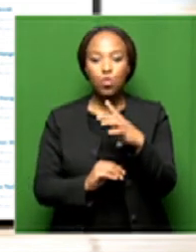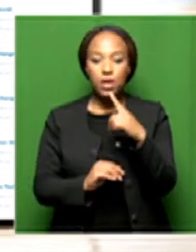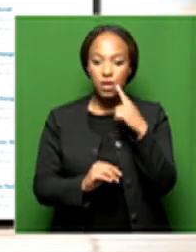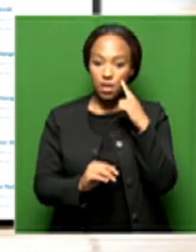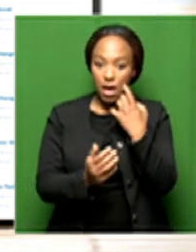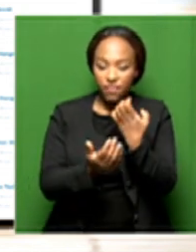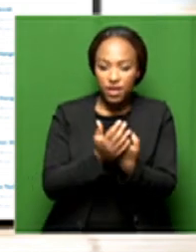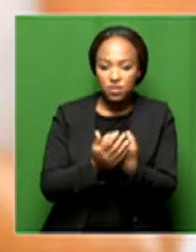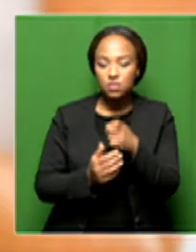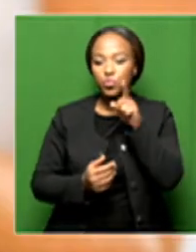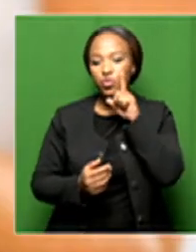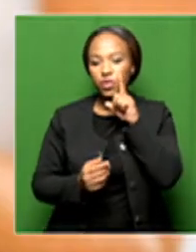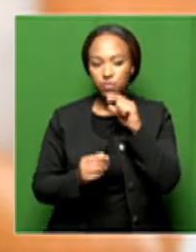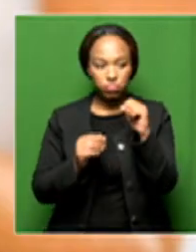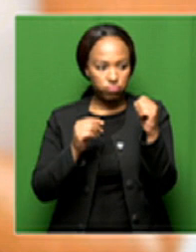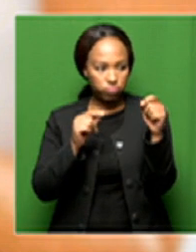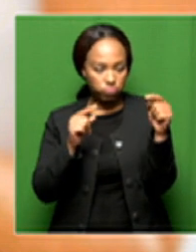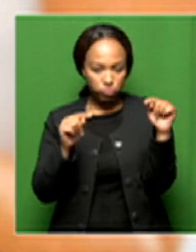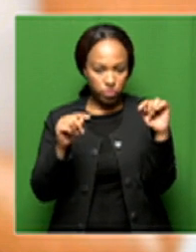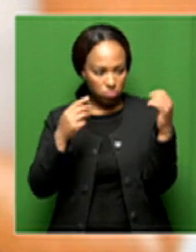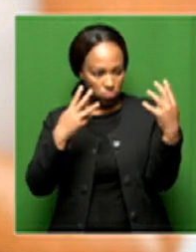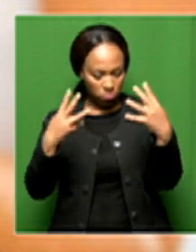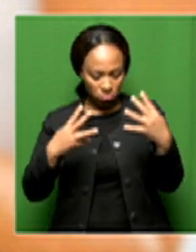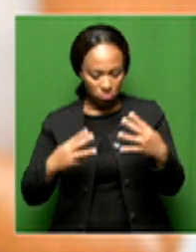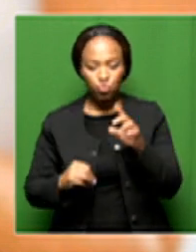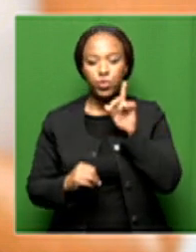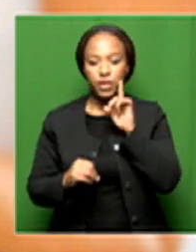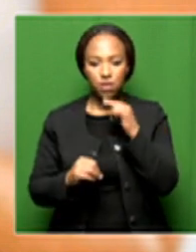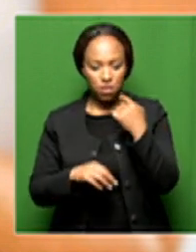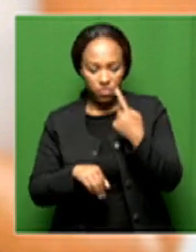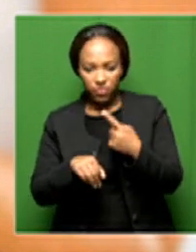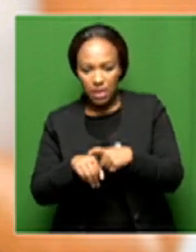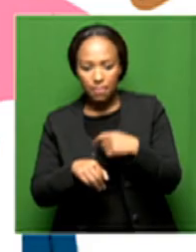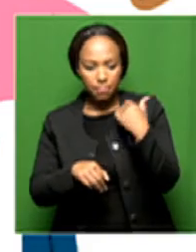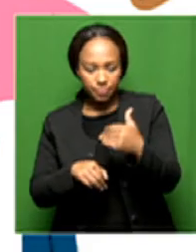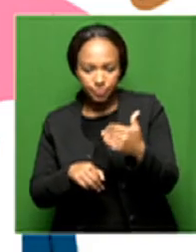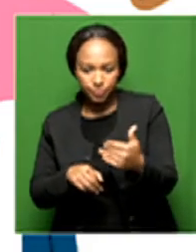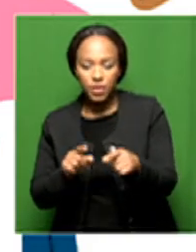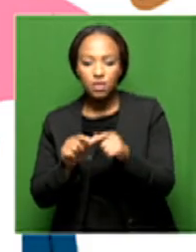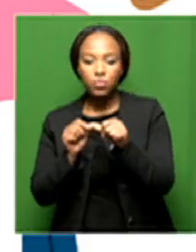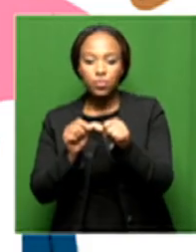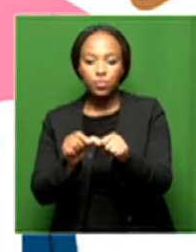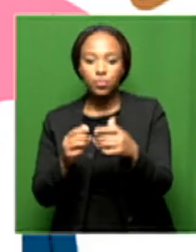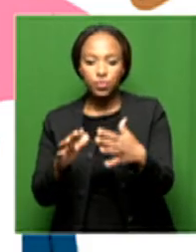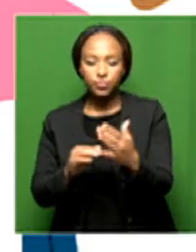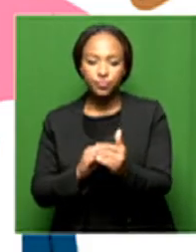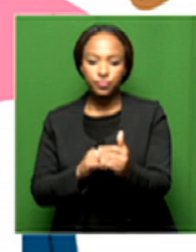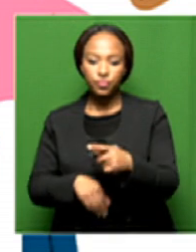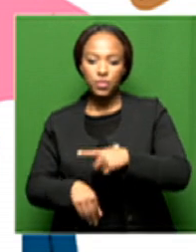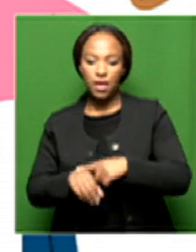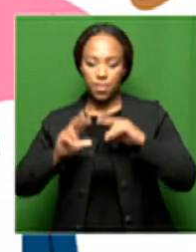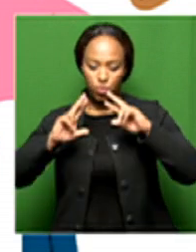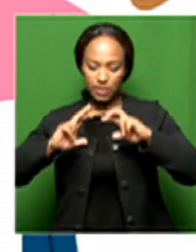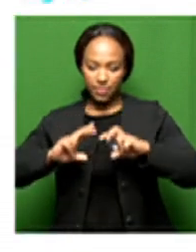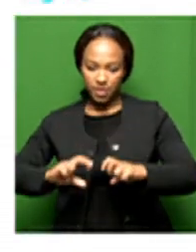we sense check the score every single time, and we can do it going forward as well during a